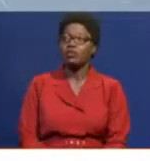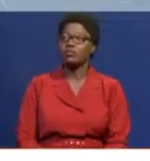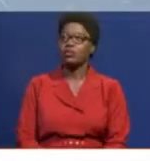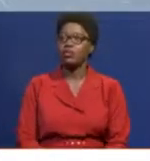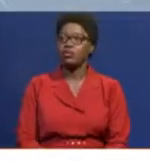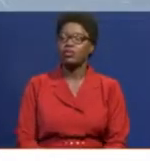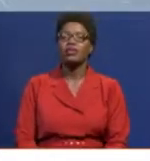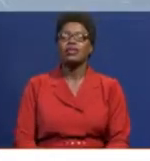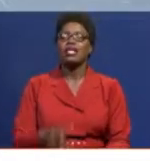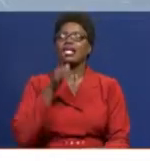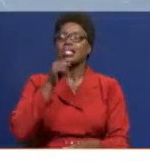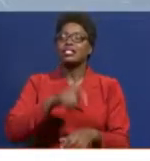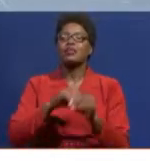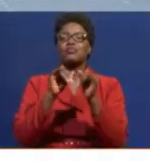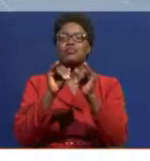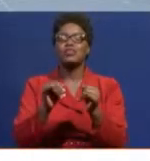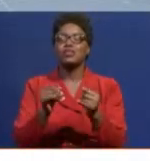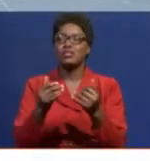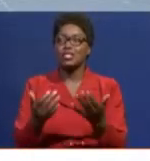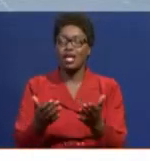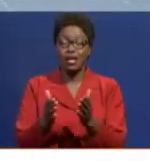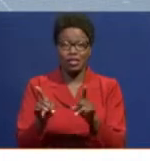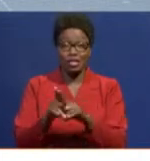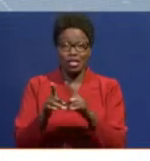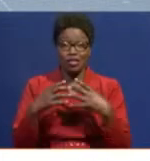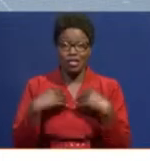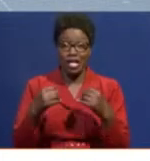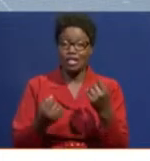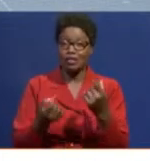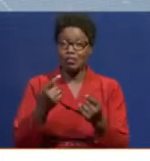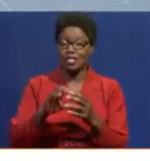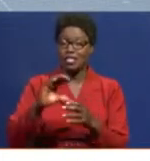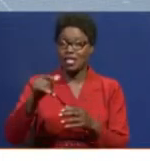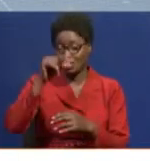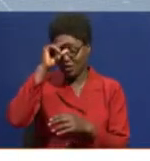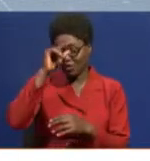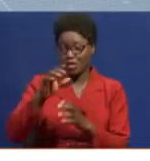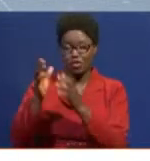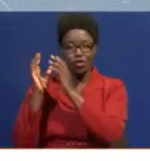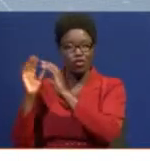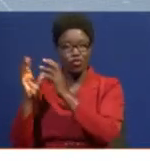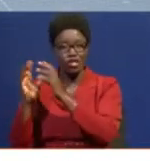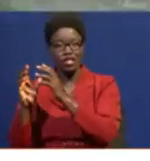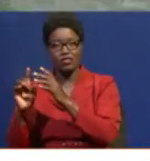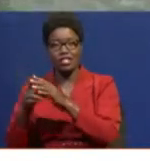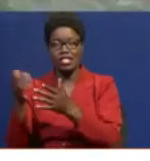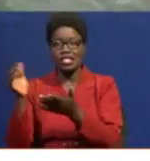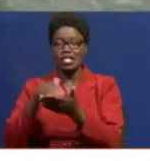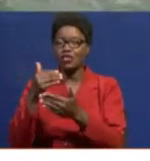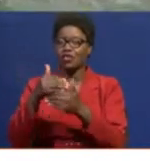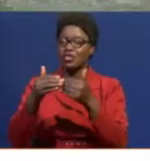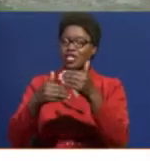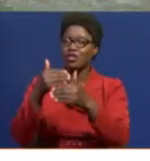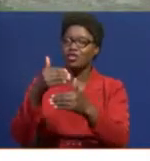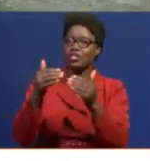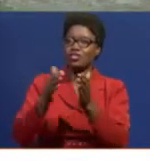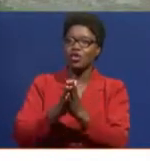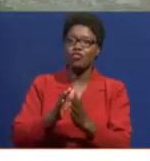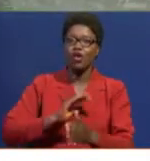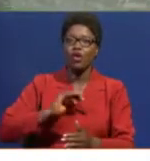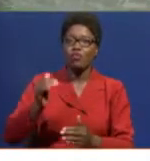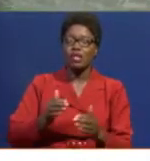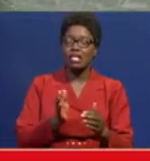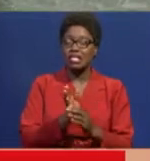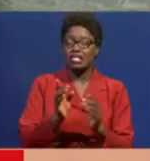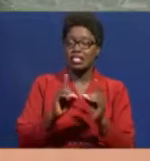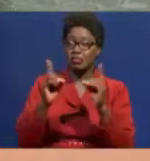Welcome back. This is Lunchtime News. Now, still on health matters, the County Government of Kilifi has embarked on the construction of maternity